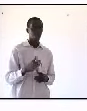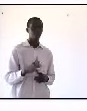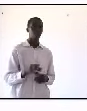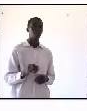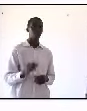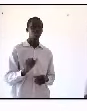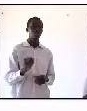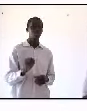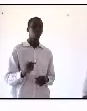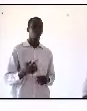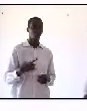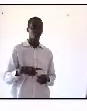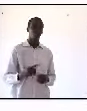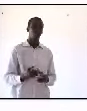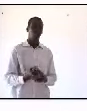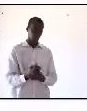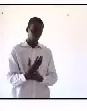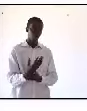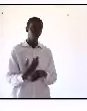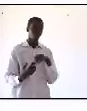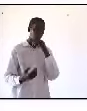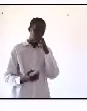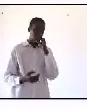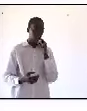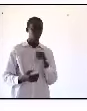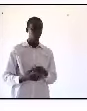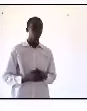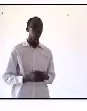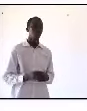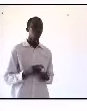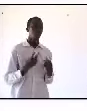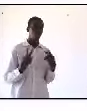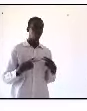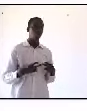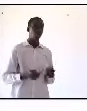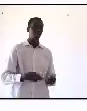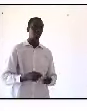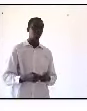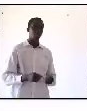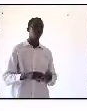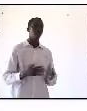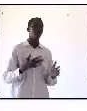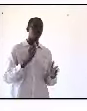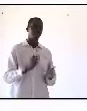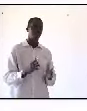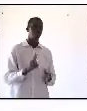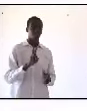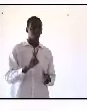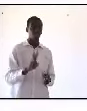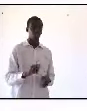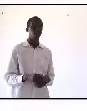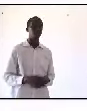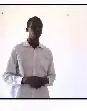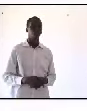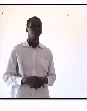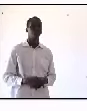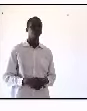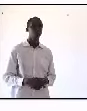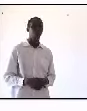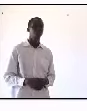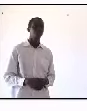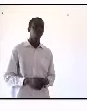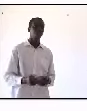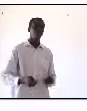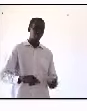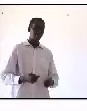whereas the autonomic may also stimulate or inhibit effectors. Body's activities are